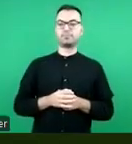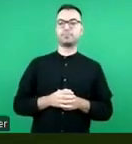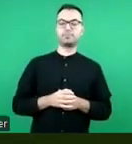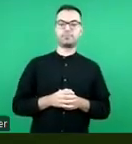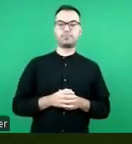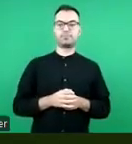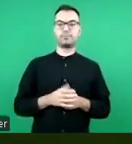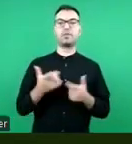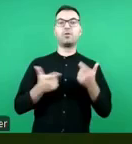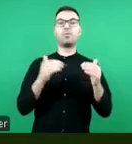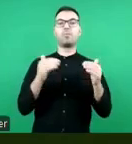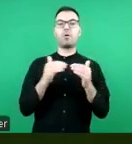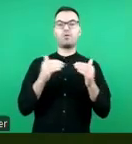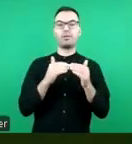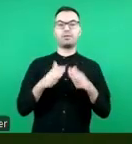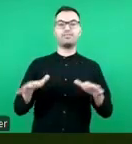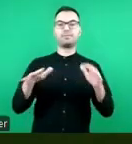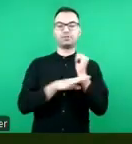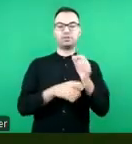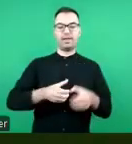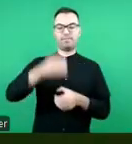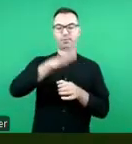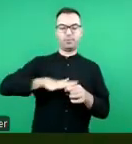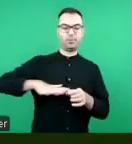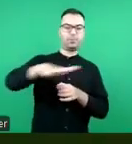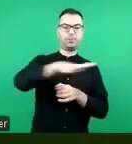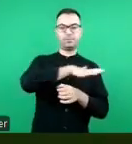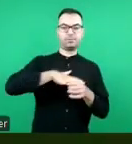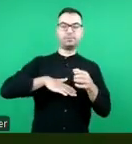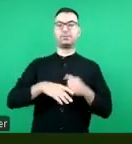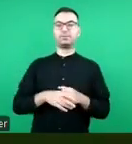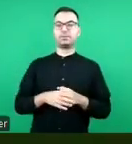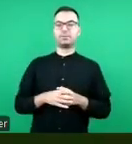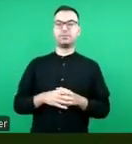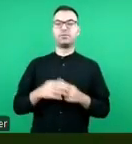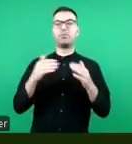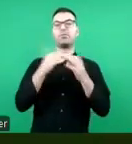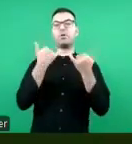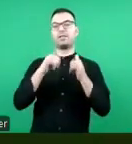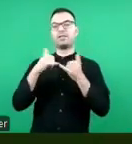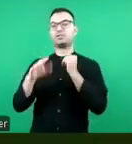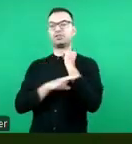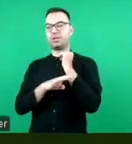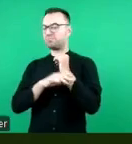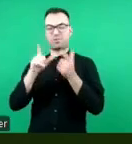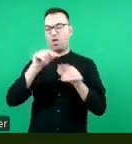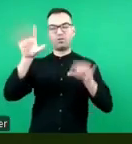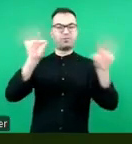we compared the surrounding of the tree to randomly selected trees around in the same